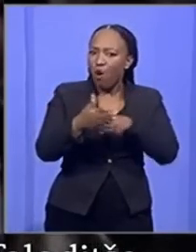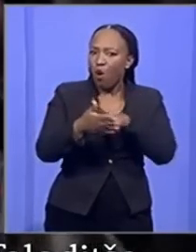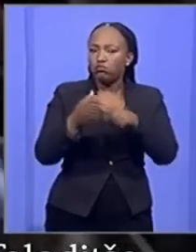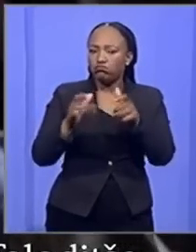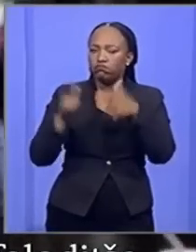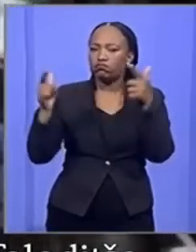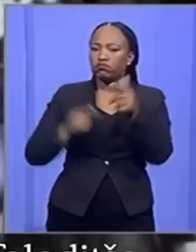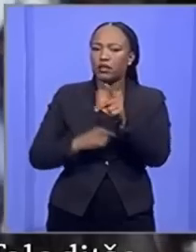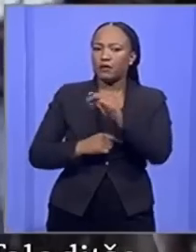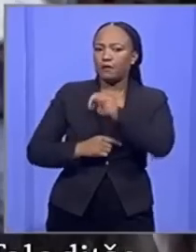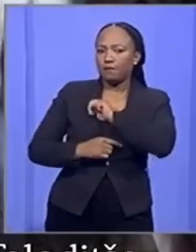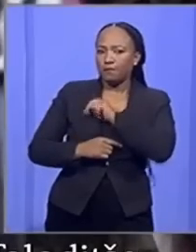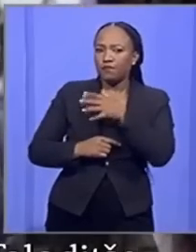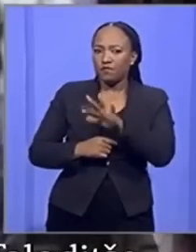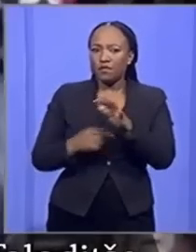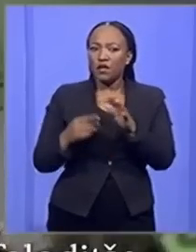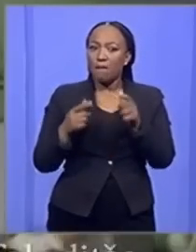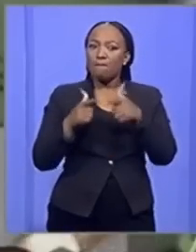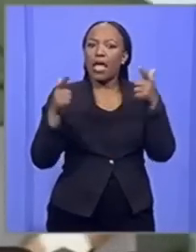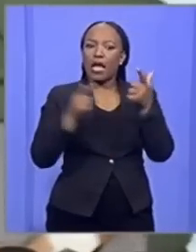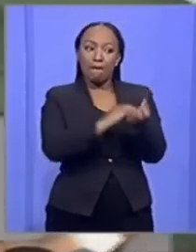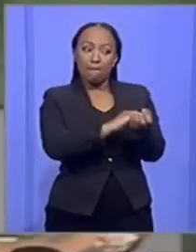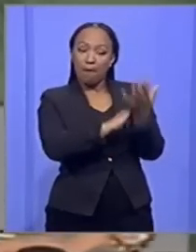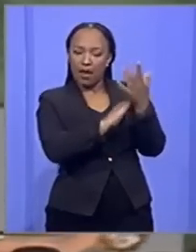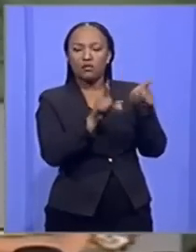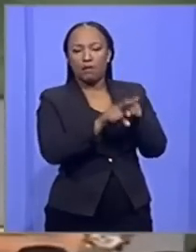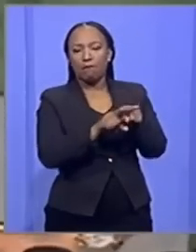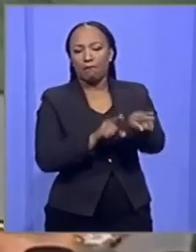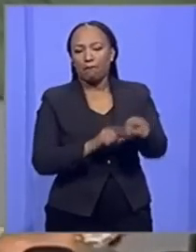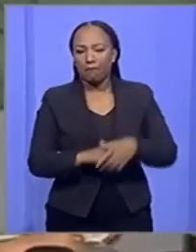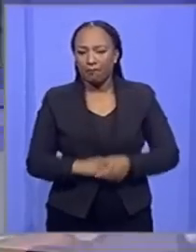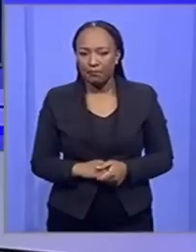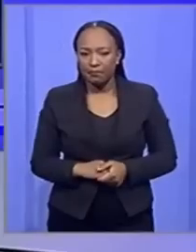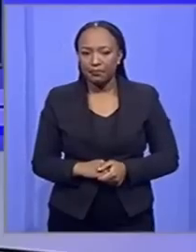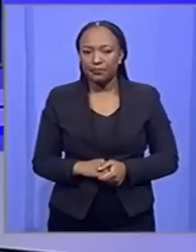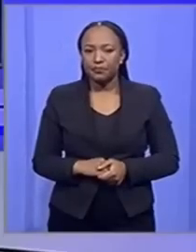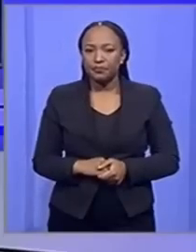ya ba mokgatlo o mogolo wa kganetšo ka provenseng ya Mpumalanga.